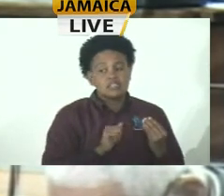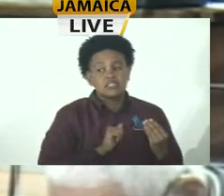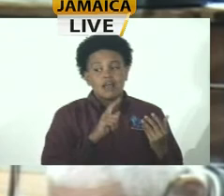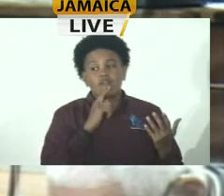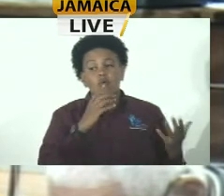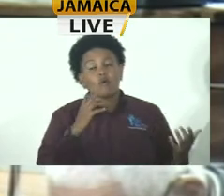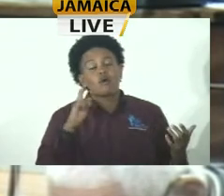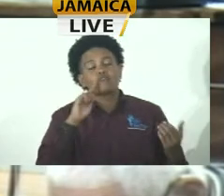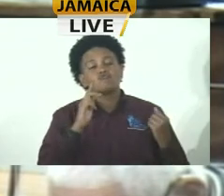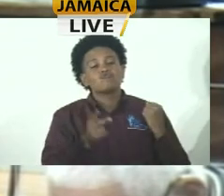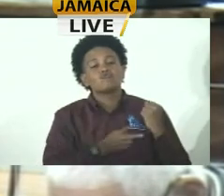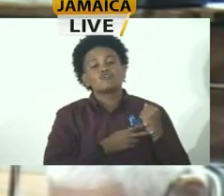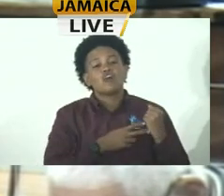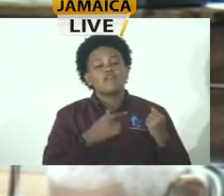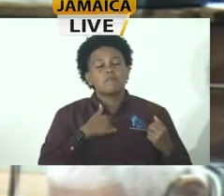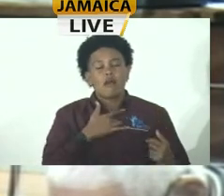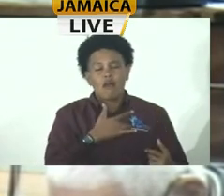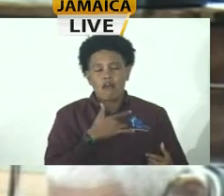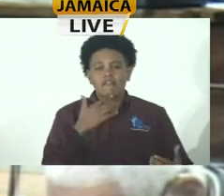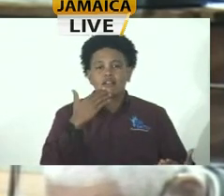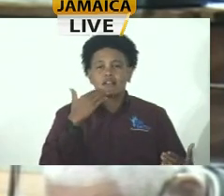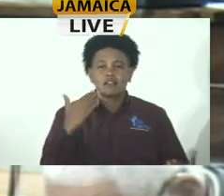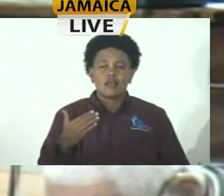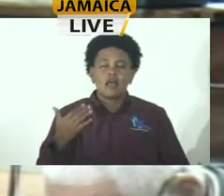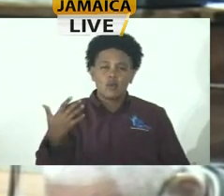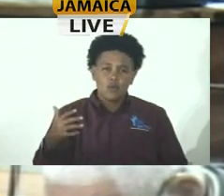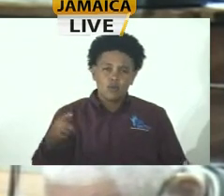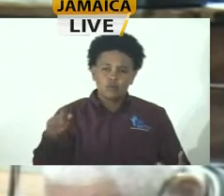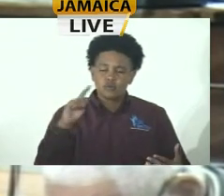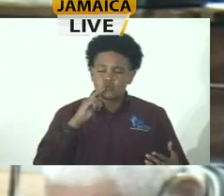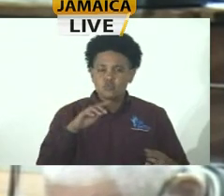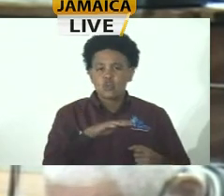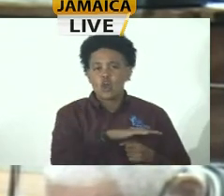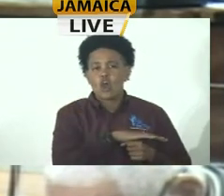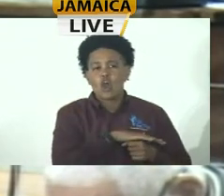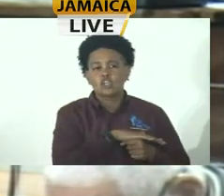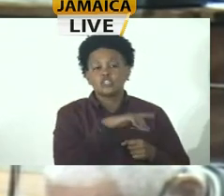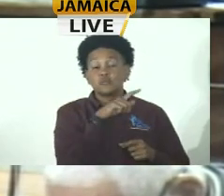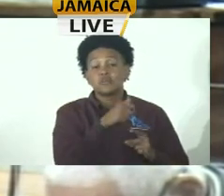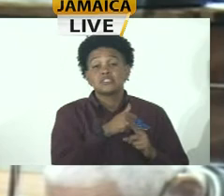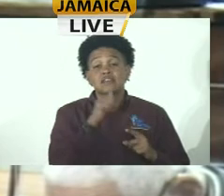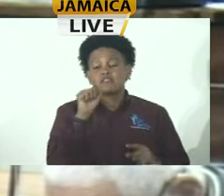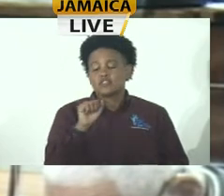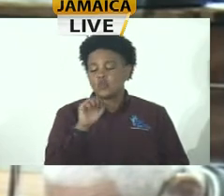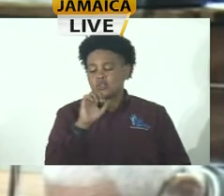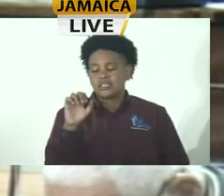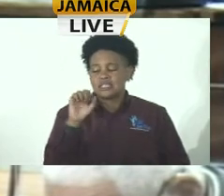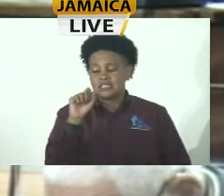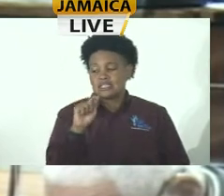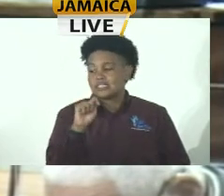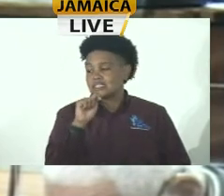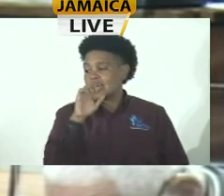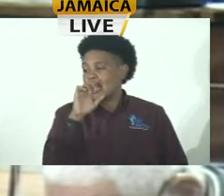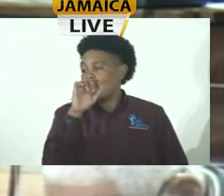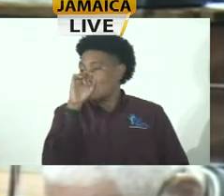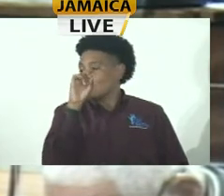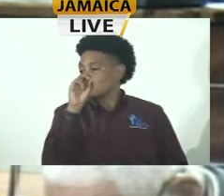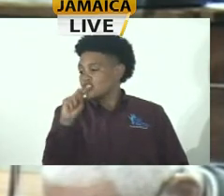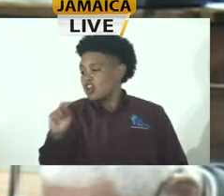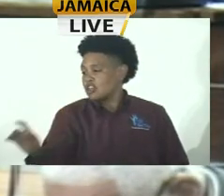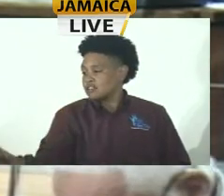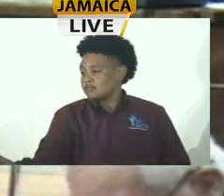speaker reserve my heartfelt thanks to the constituents of south east clarendon